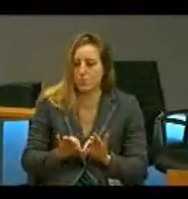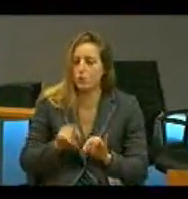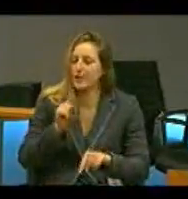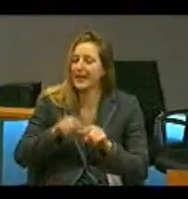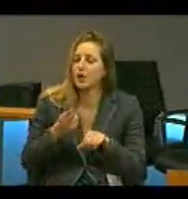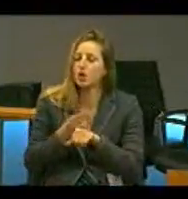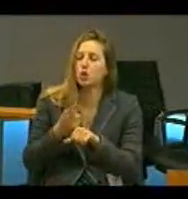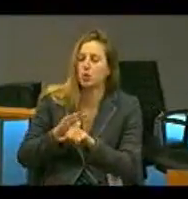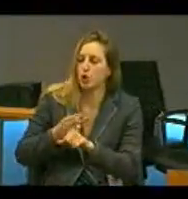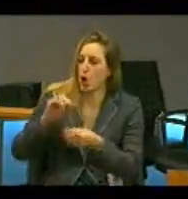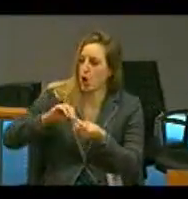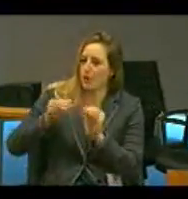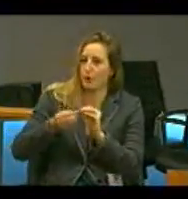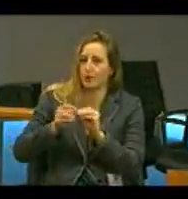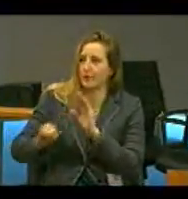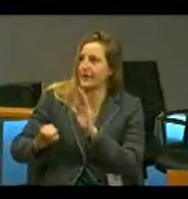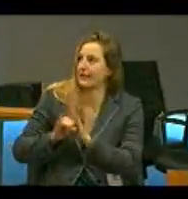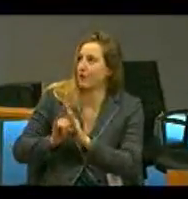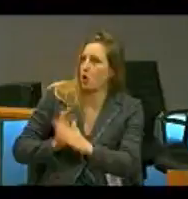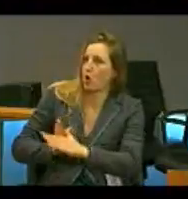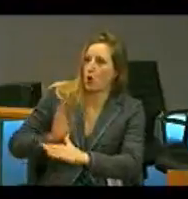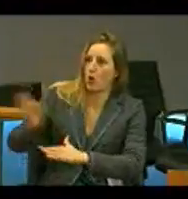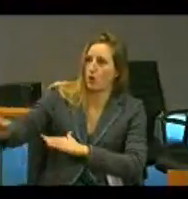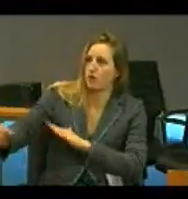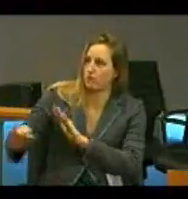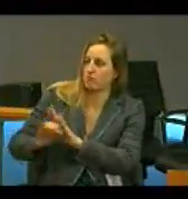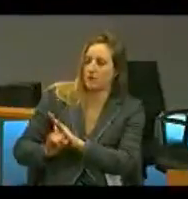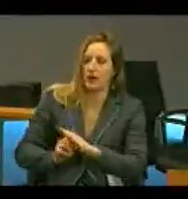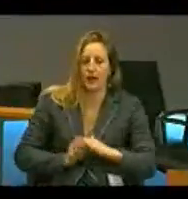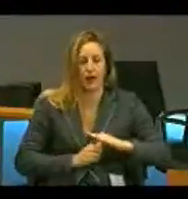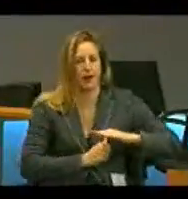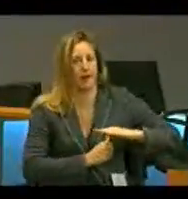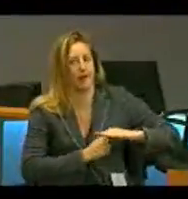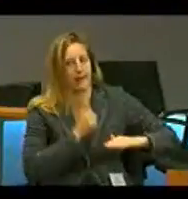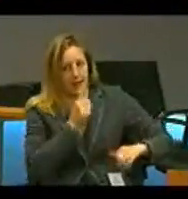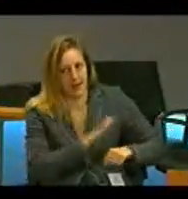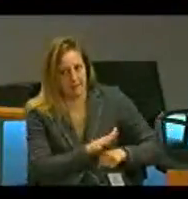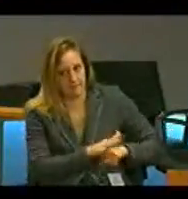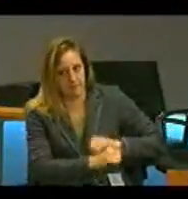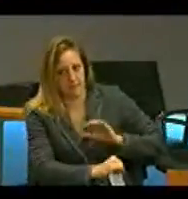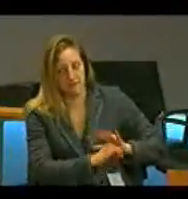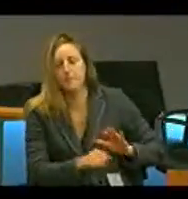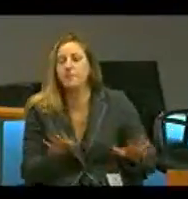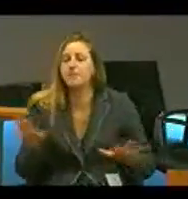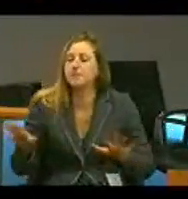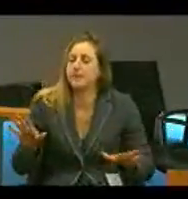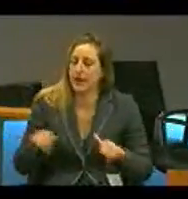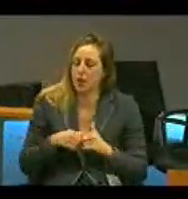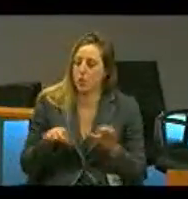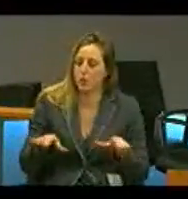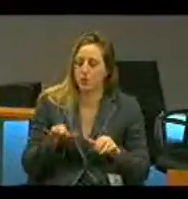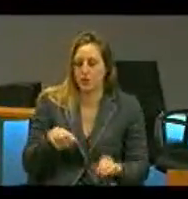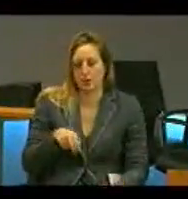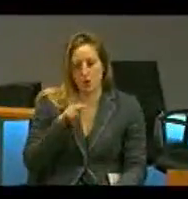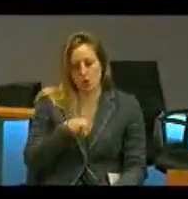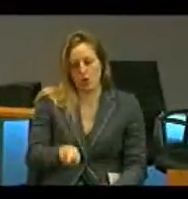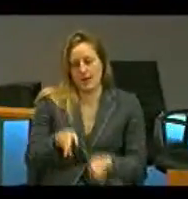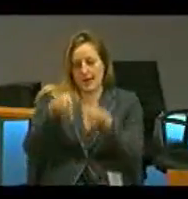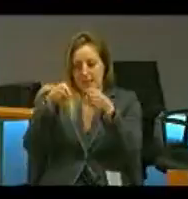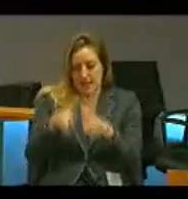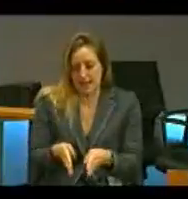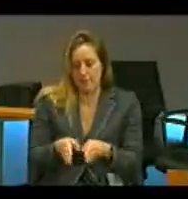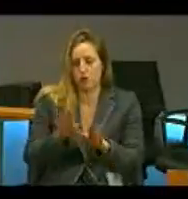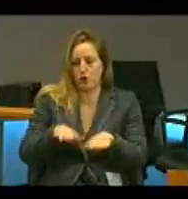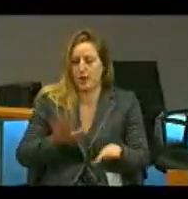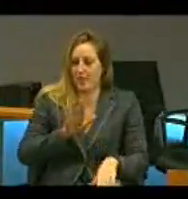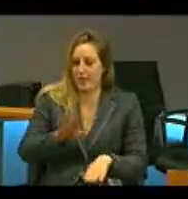identify over-identification or under-identification. The only way I know to do that is to actually look at a child, an individual child's records,